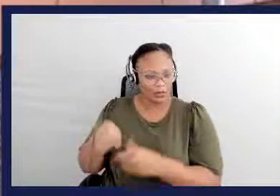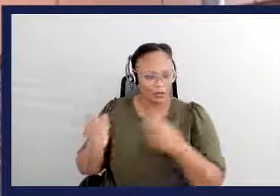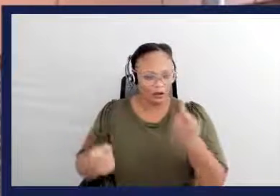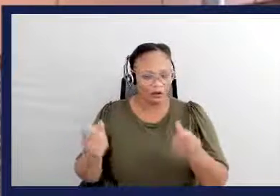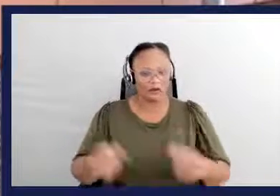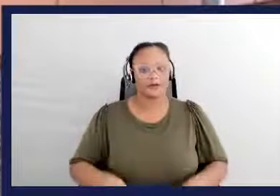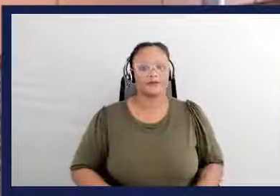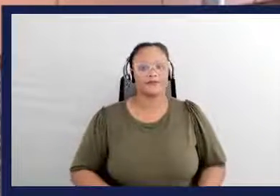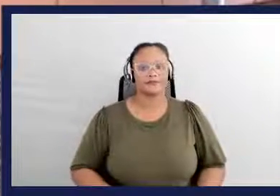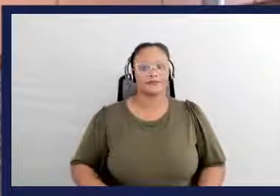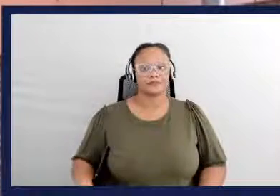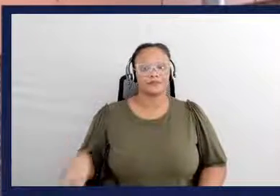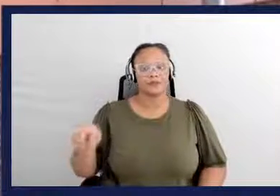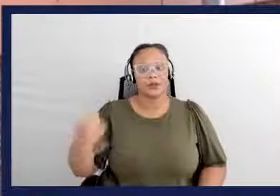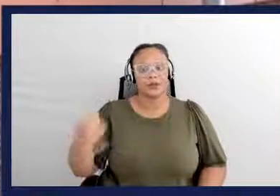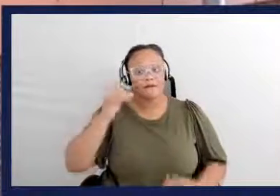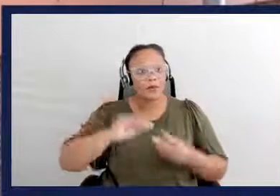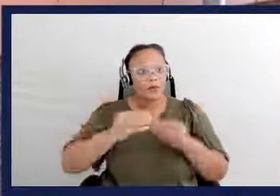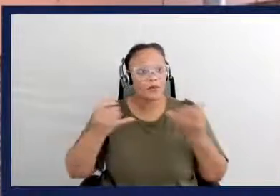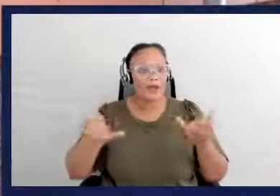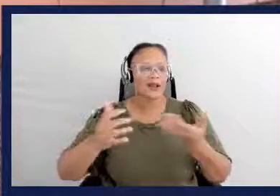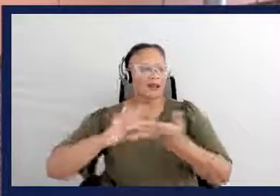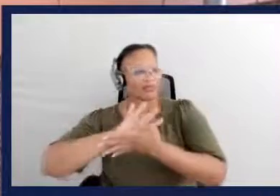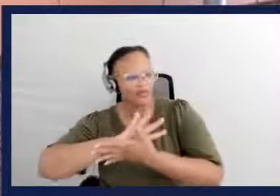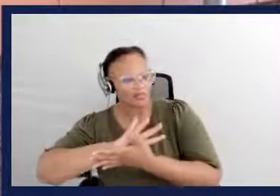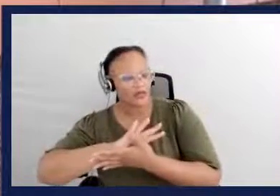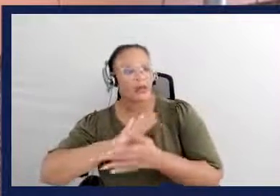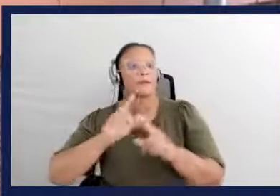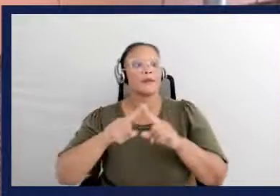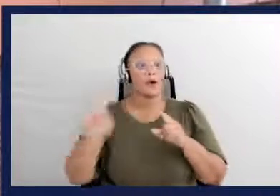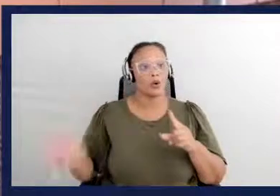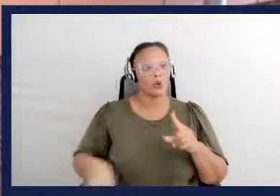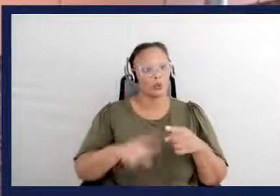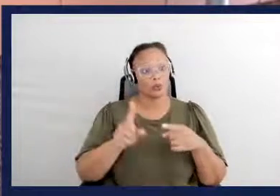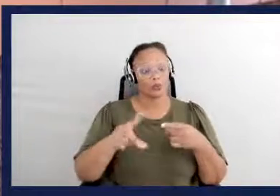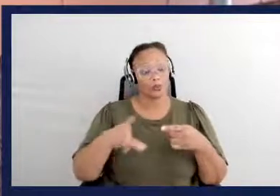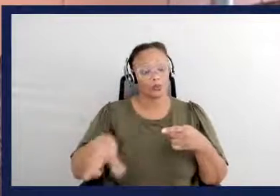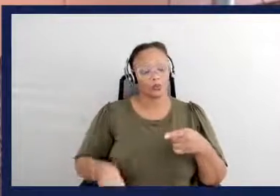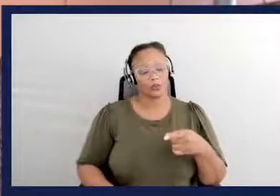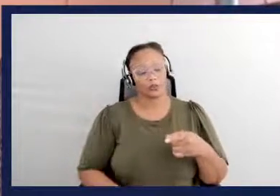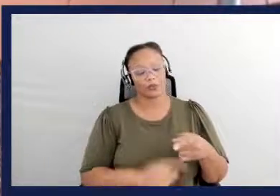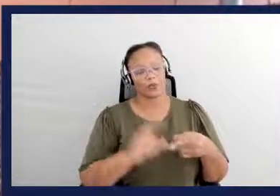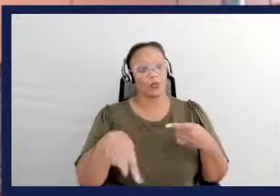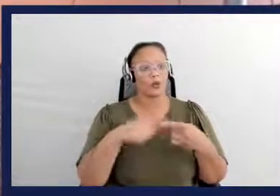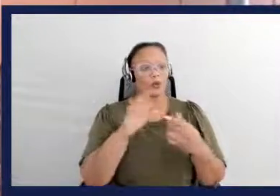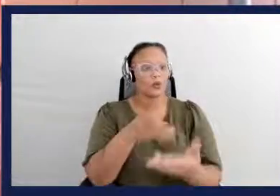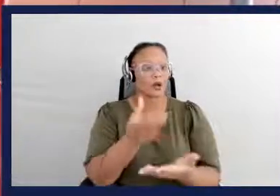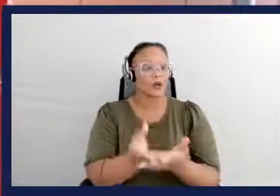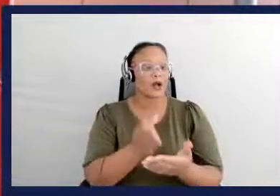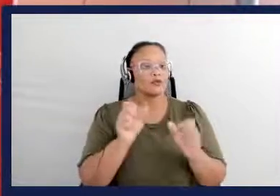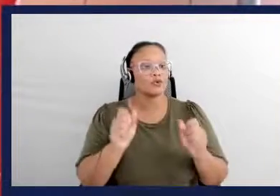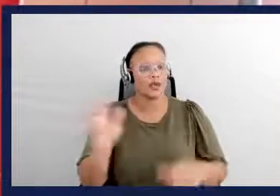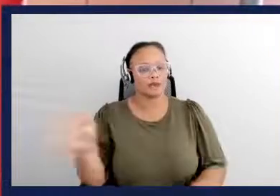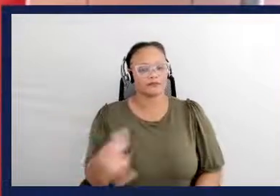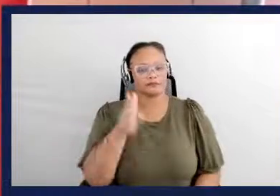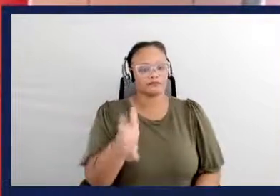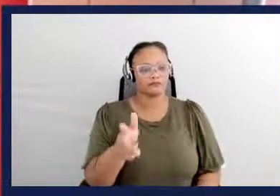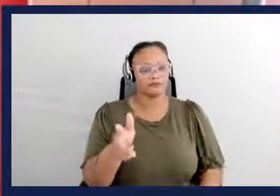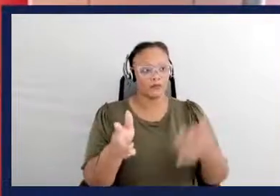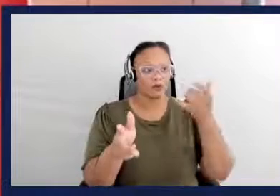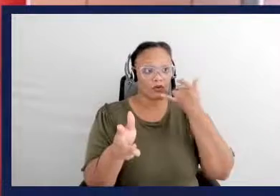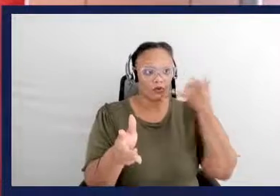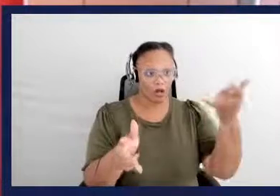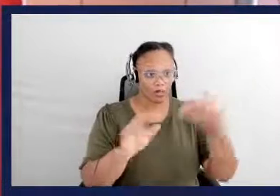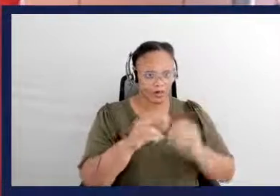can then use that phone number to call into our central count facility. We'll have a command center there that will answer that phone,